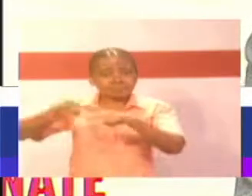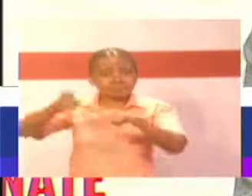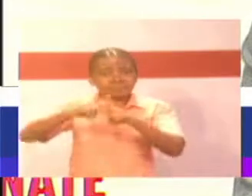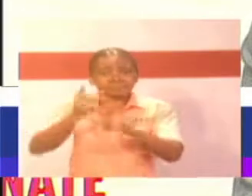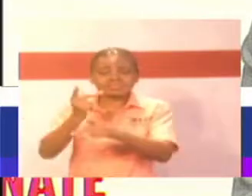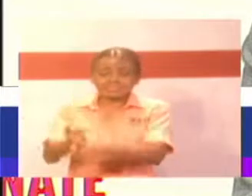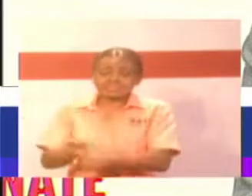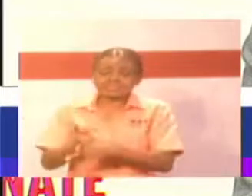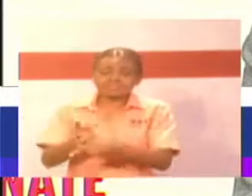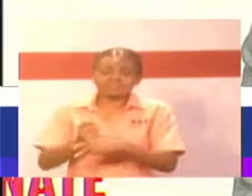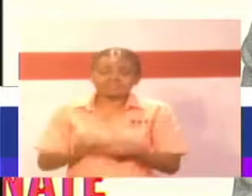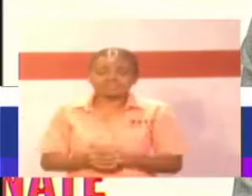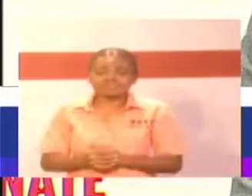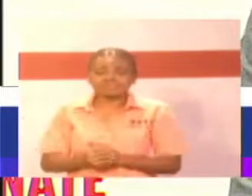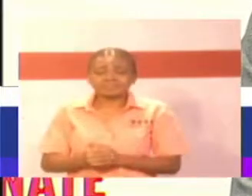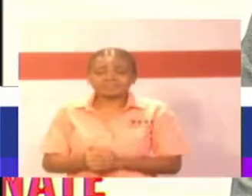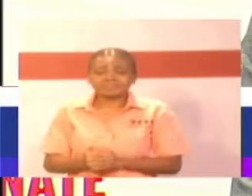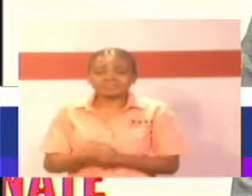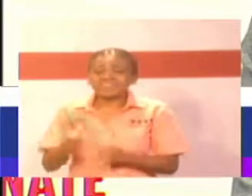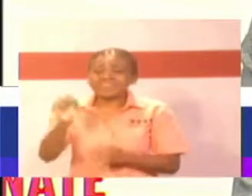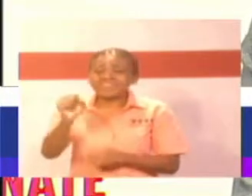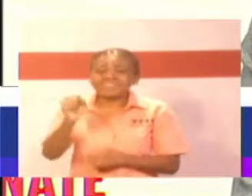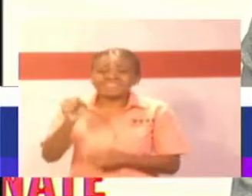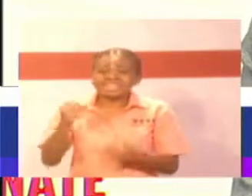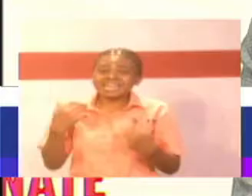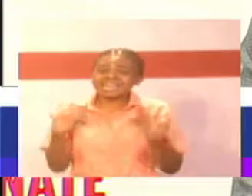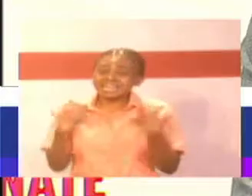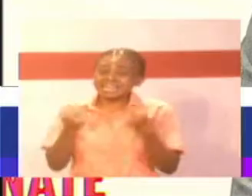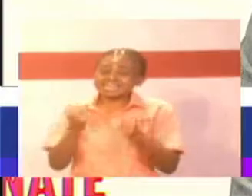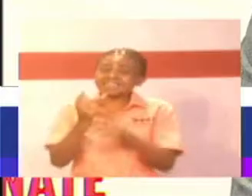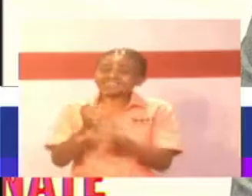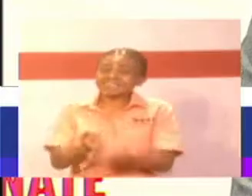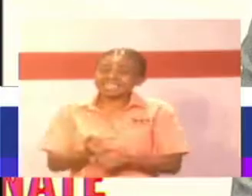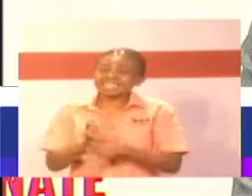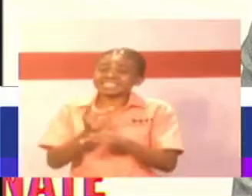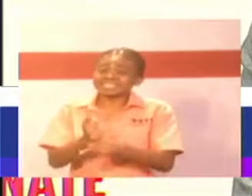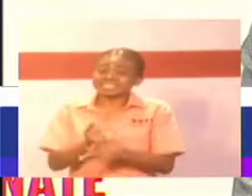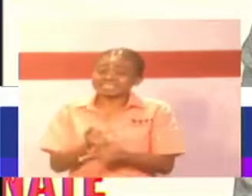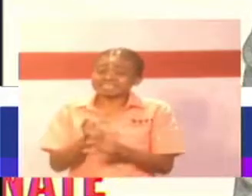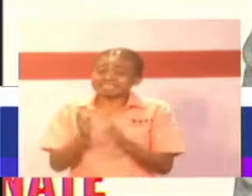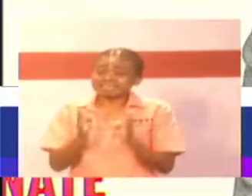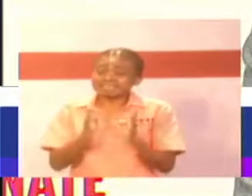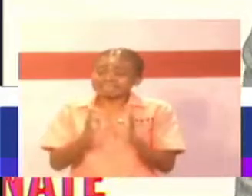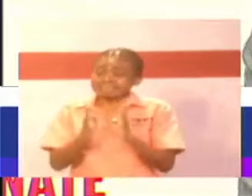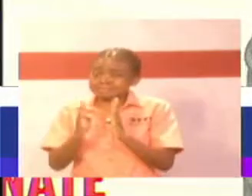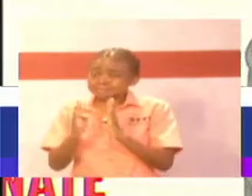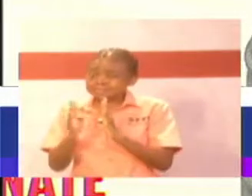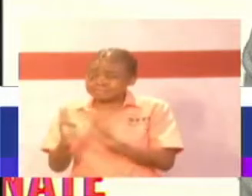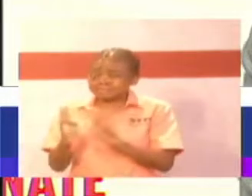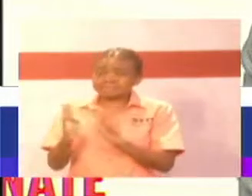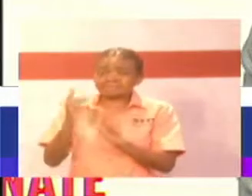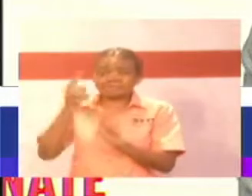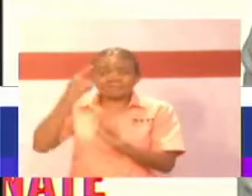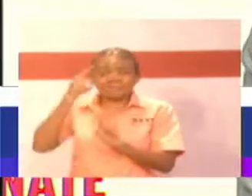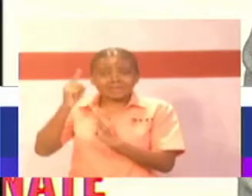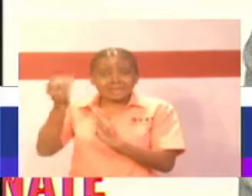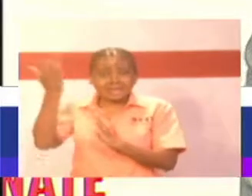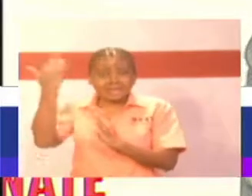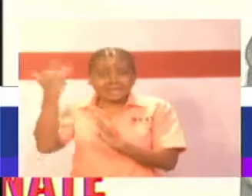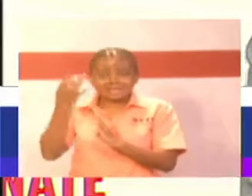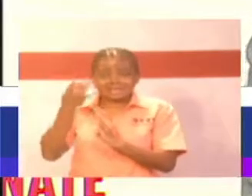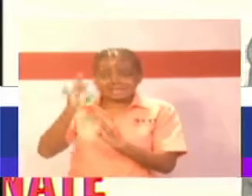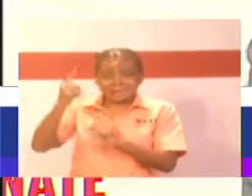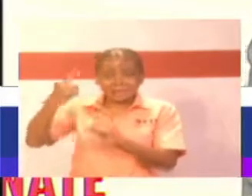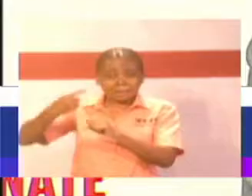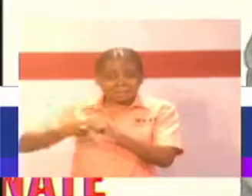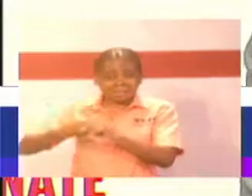Understandably, our healthcare services have had a strong leaning towards the illness model for the last 18 months or so.